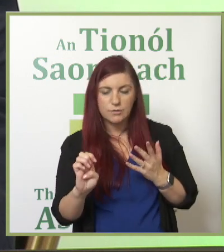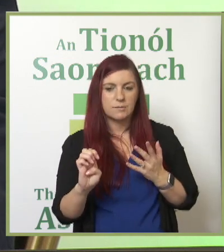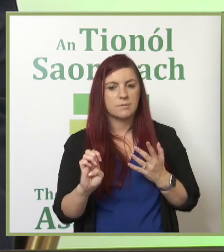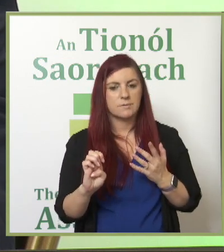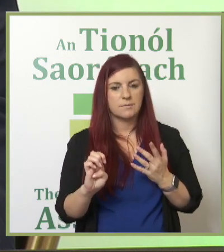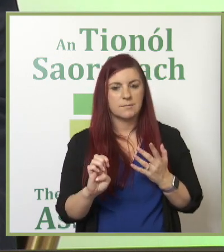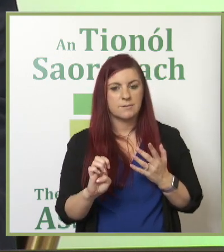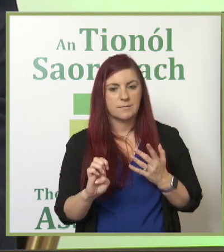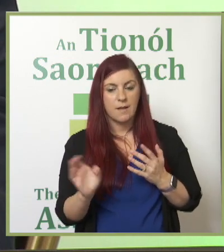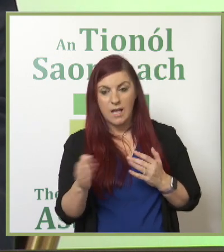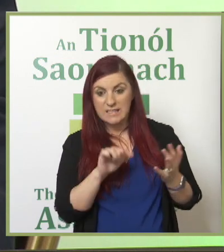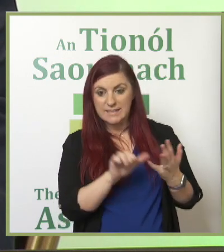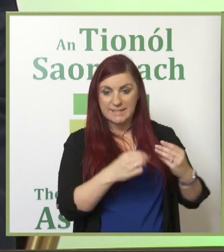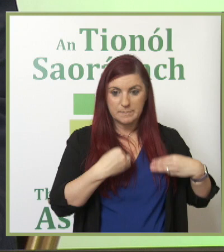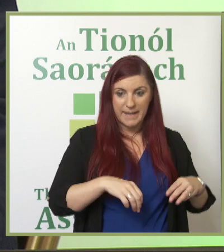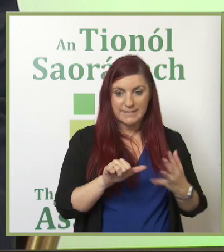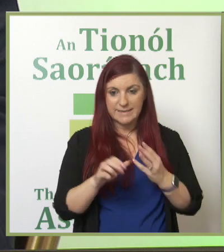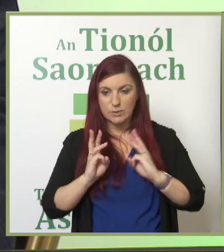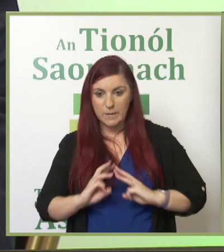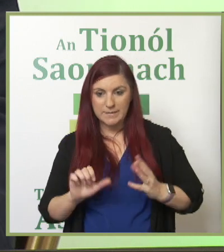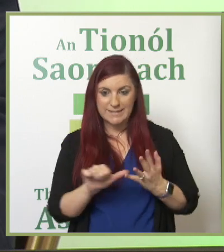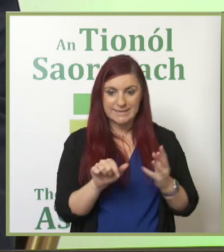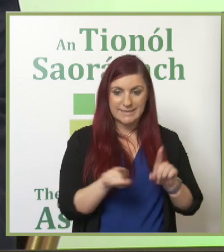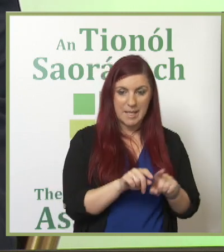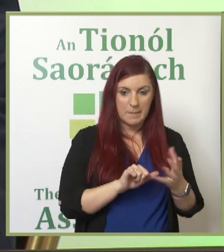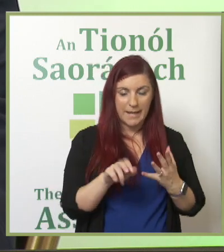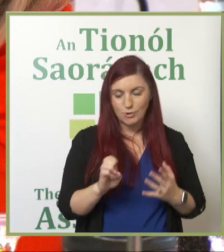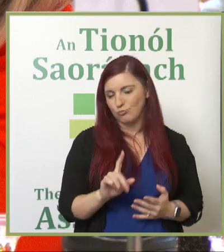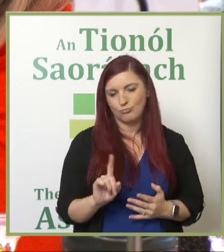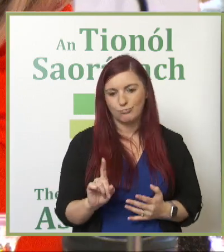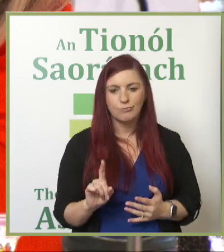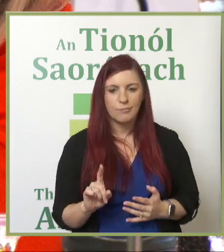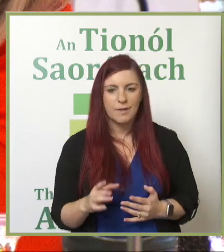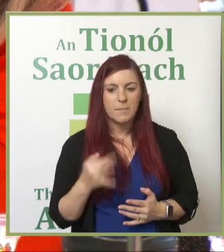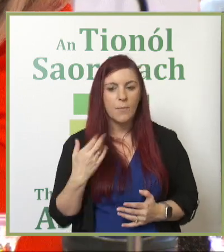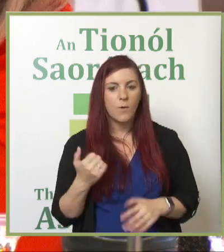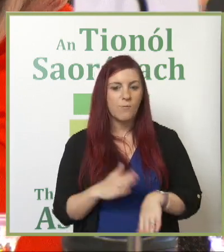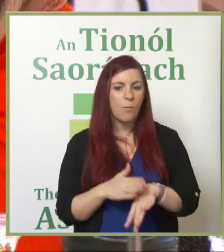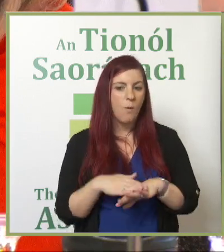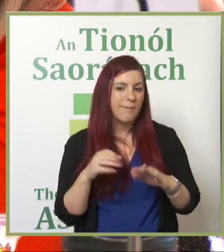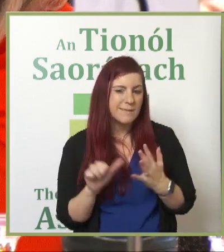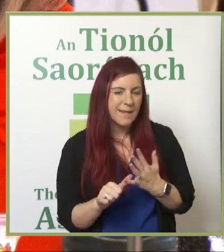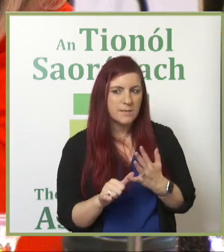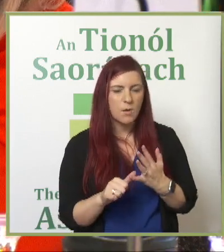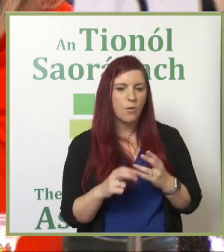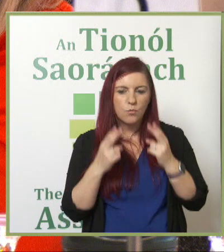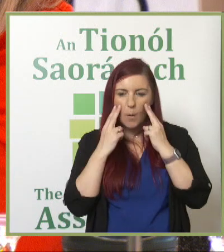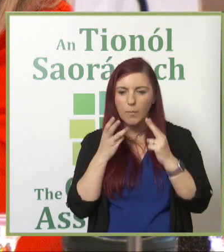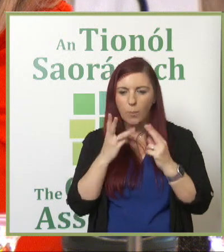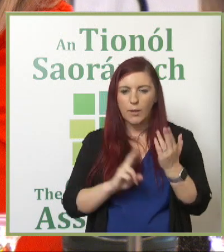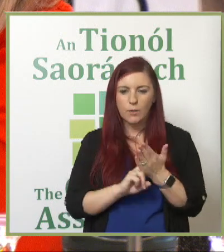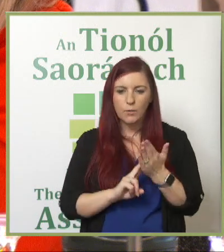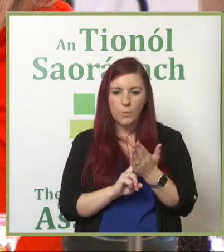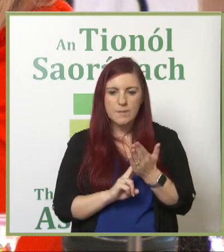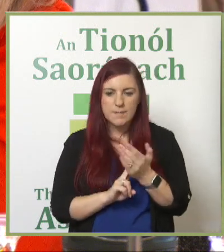6 of the same gender or 6 of the same age group. So we want a little spread of the group. So if we have more than 6 people, what we're proposing to do is use our